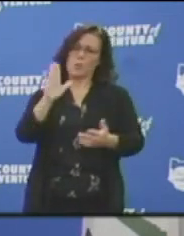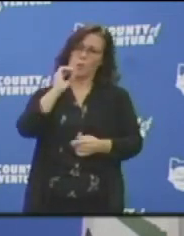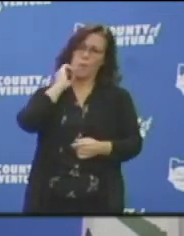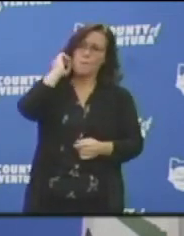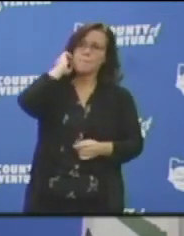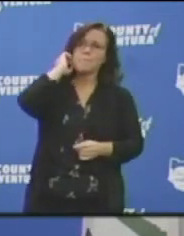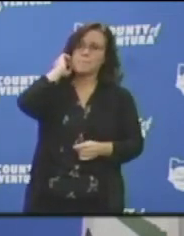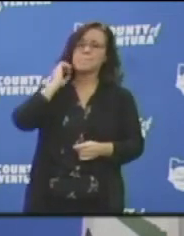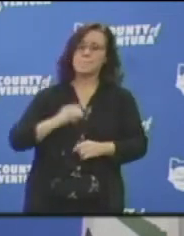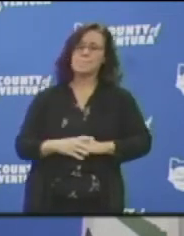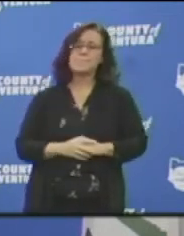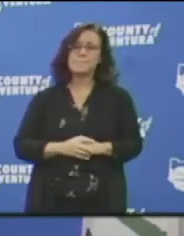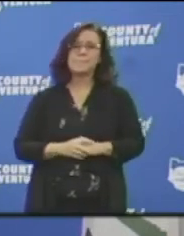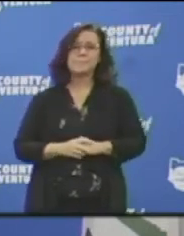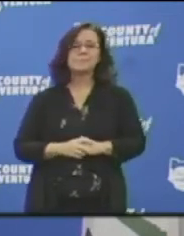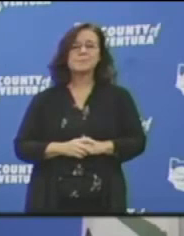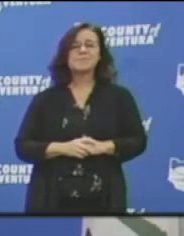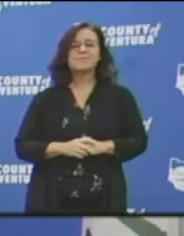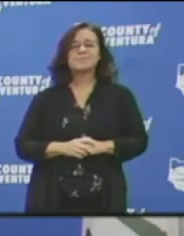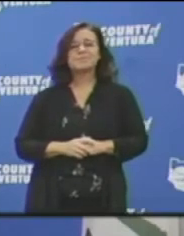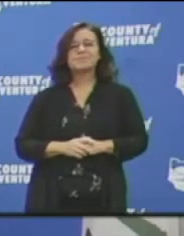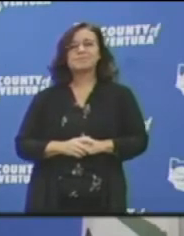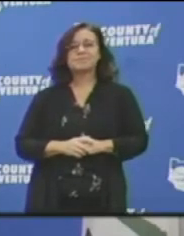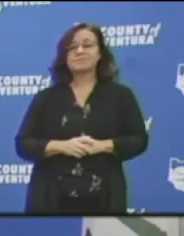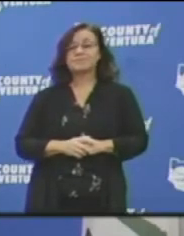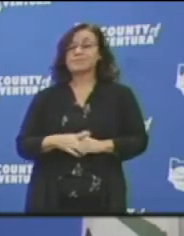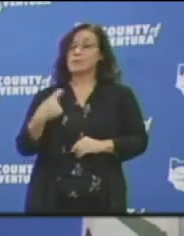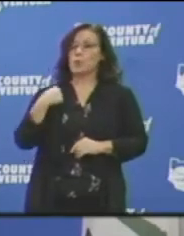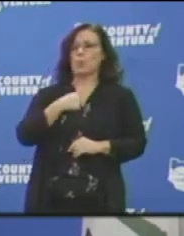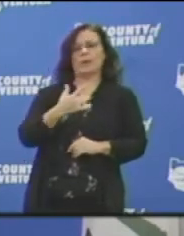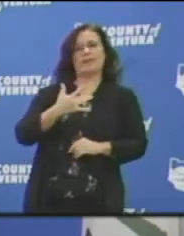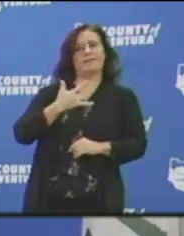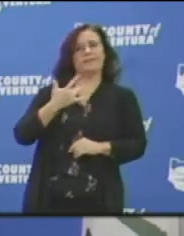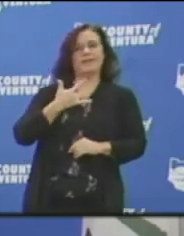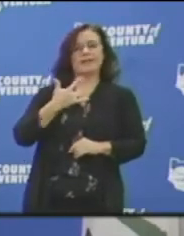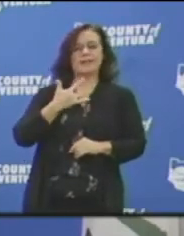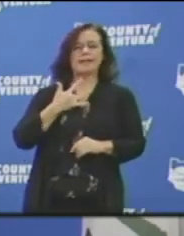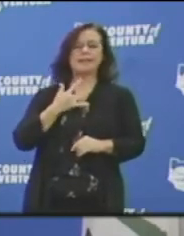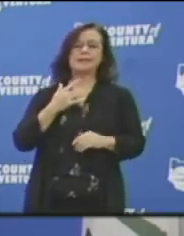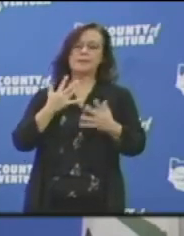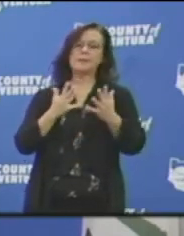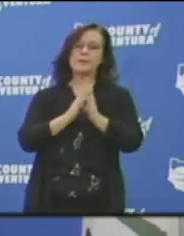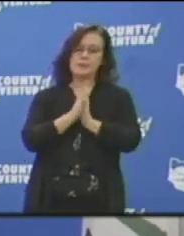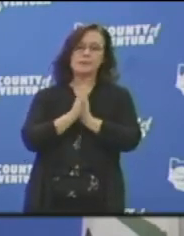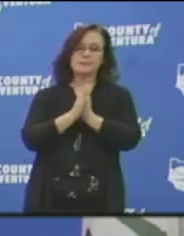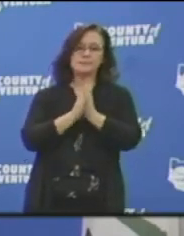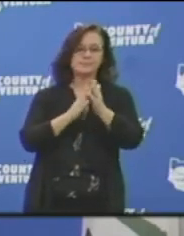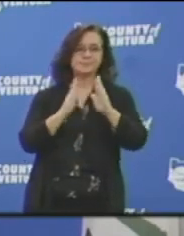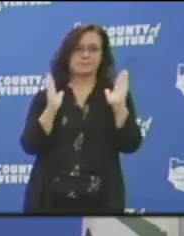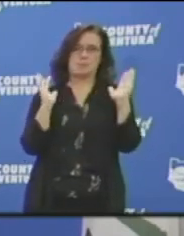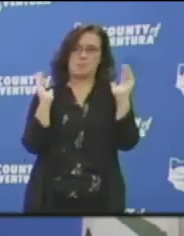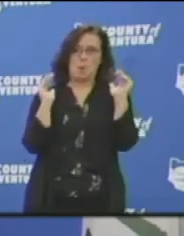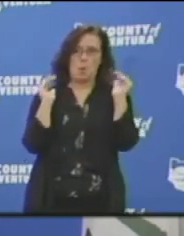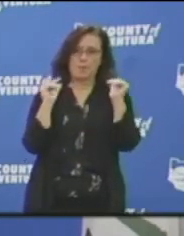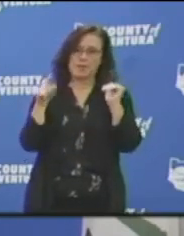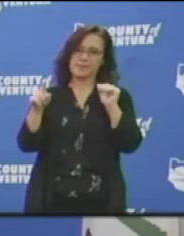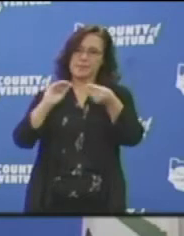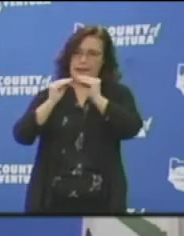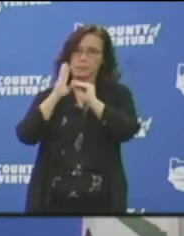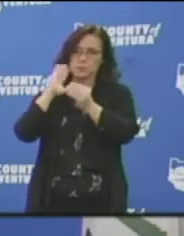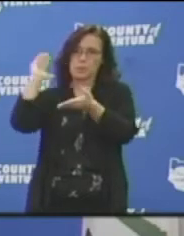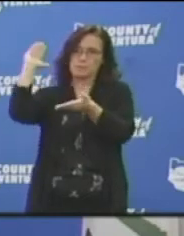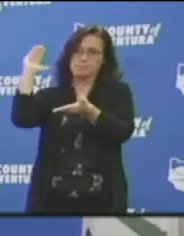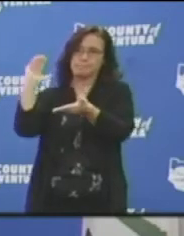We're hopeful that hopefully the numbers continue to go down. People